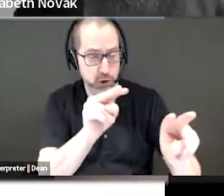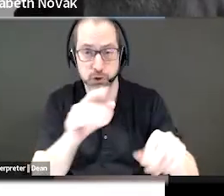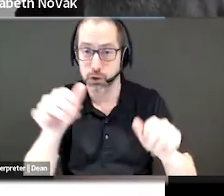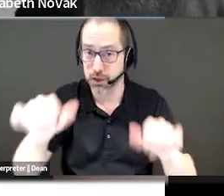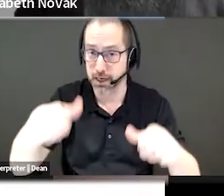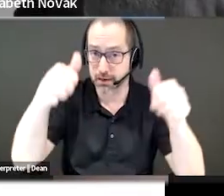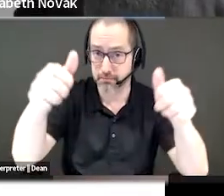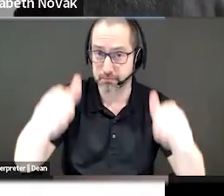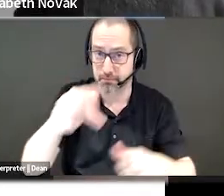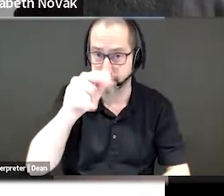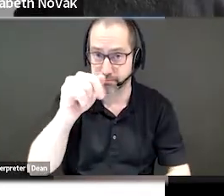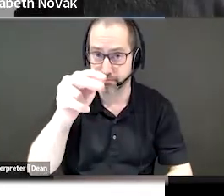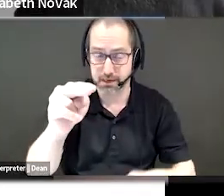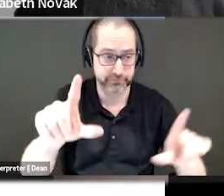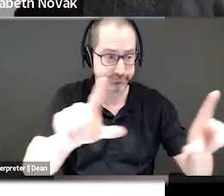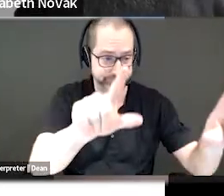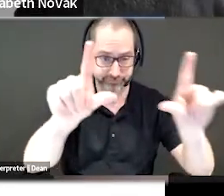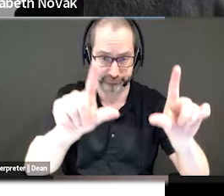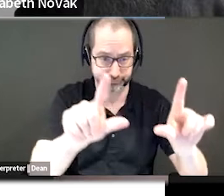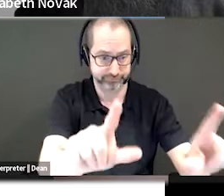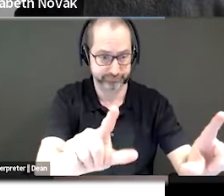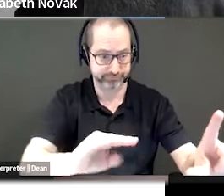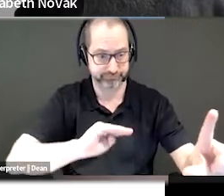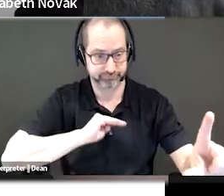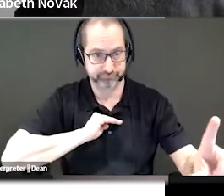your screen if you would like to.